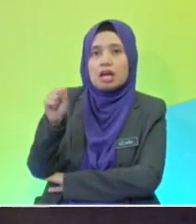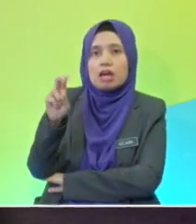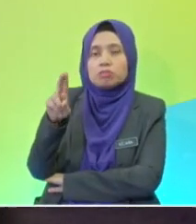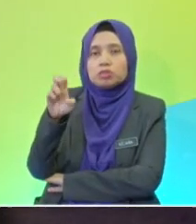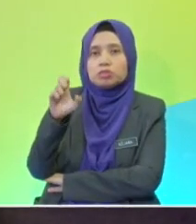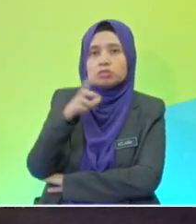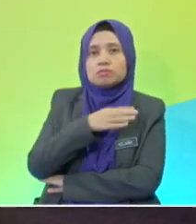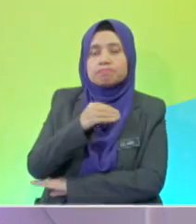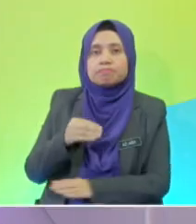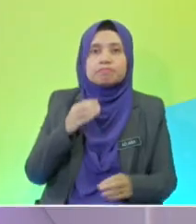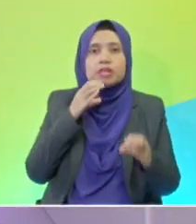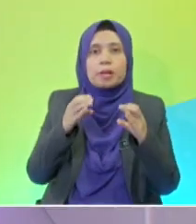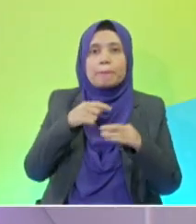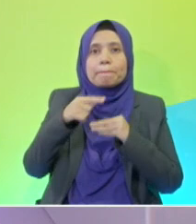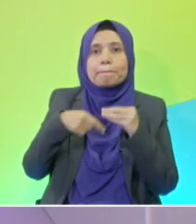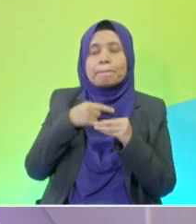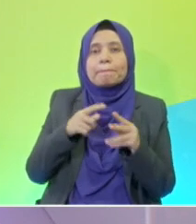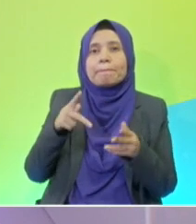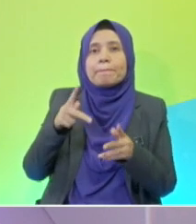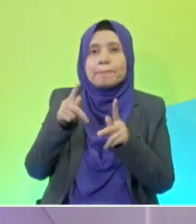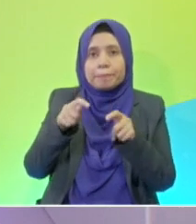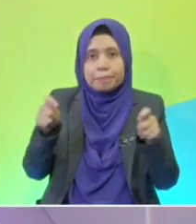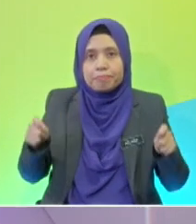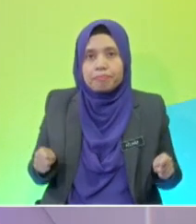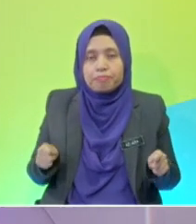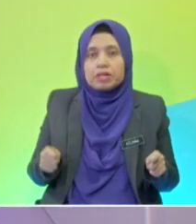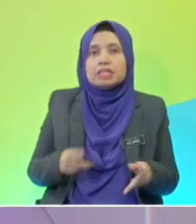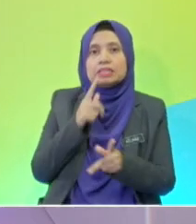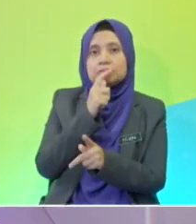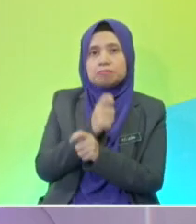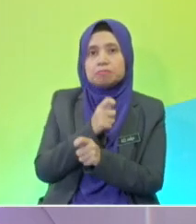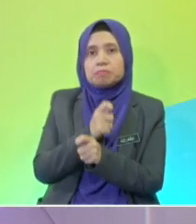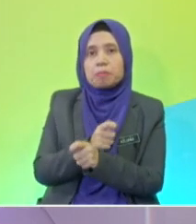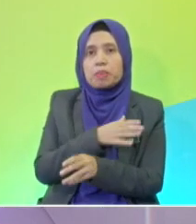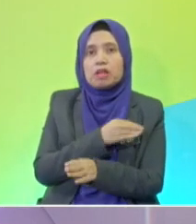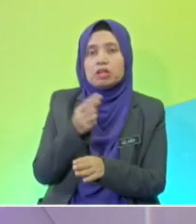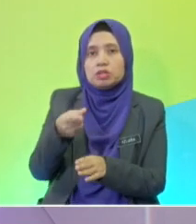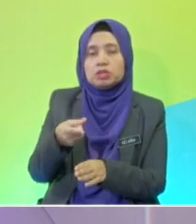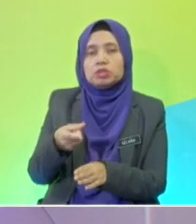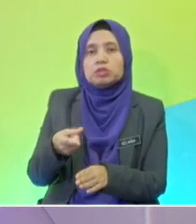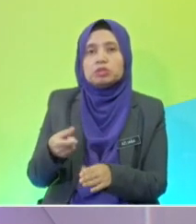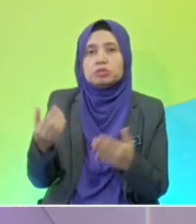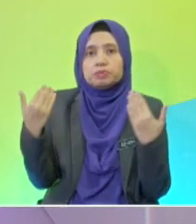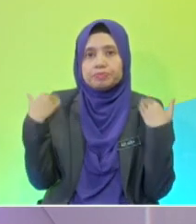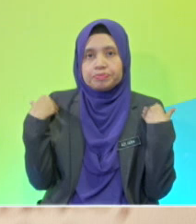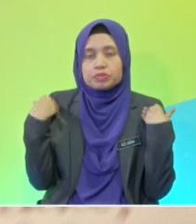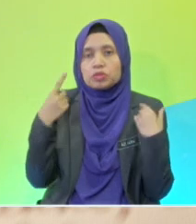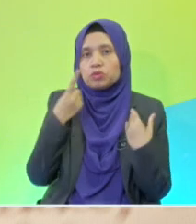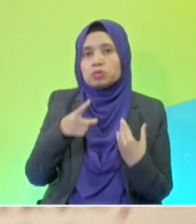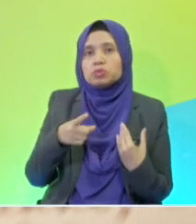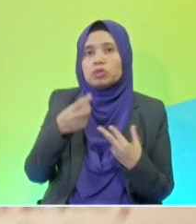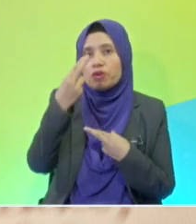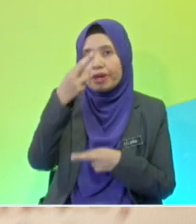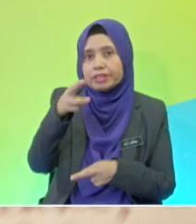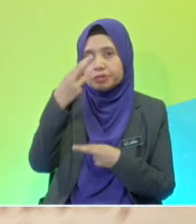we also talk about the place where you want to bury it. Okay. Okay, so you will have to write a letter to respond to Sharif